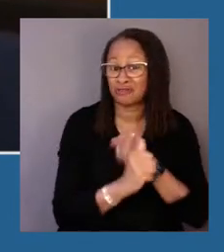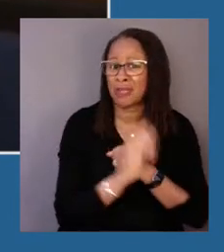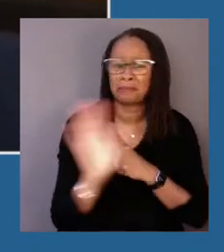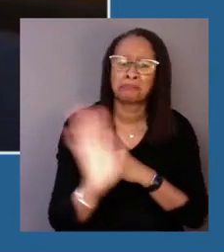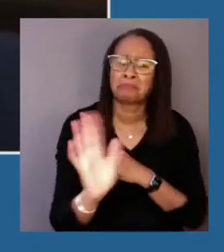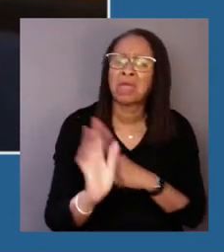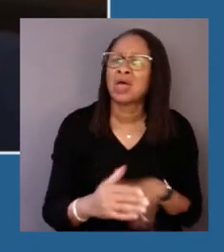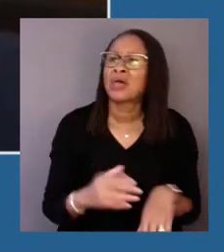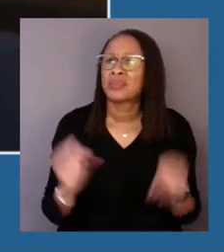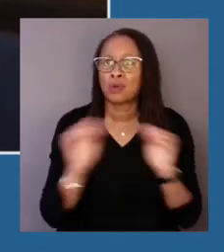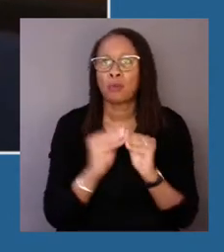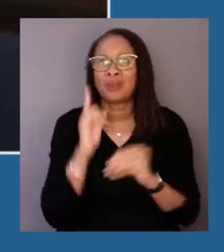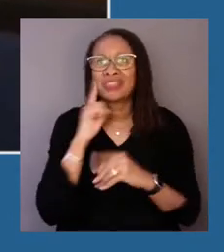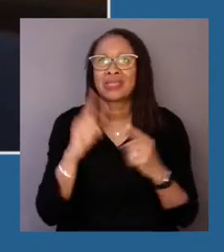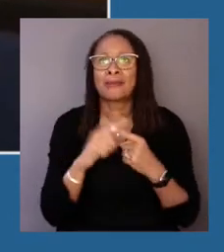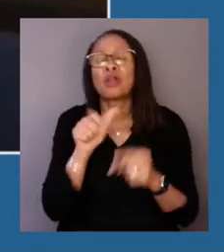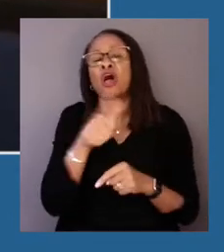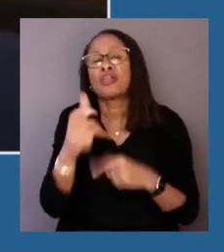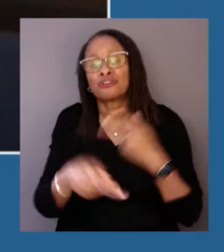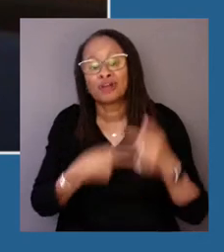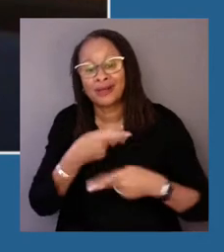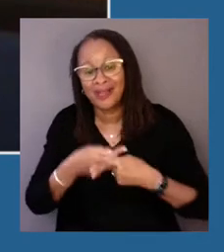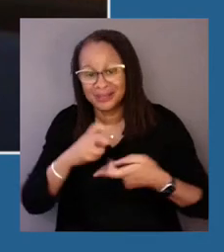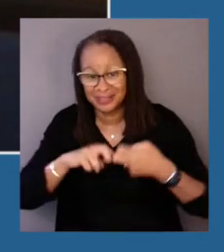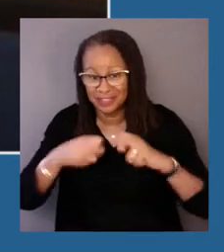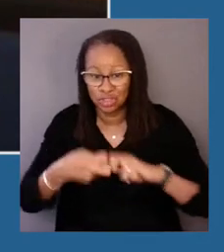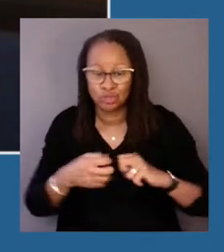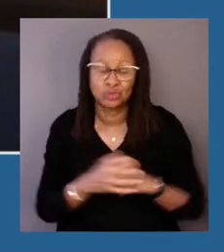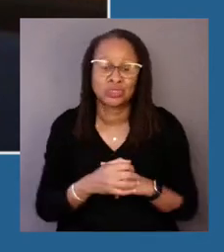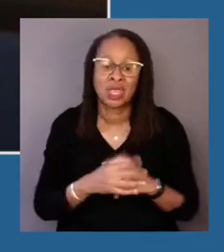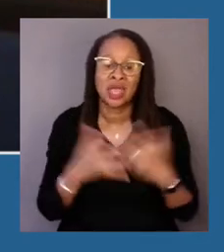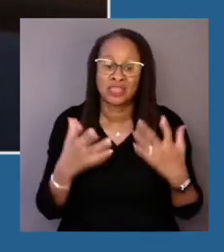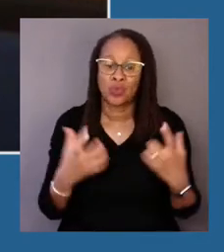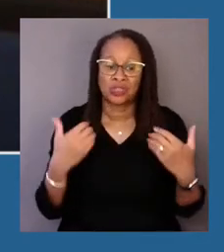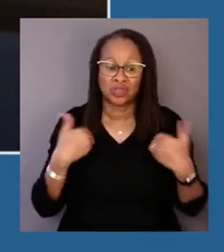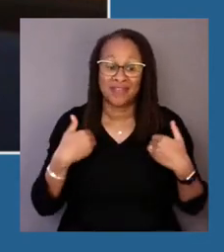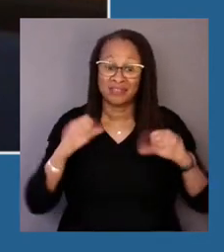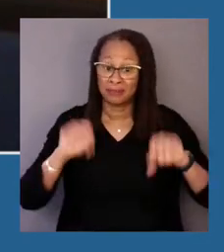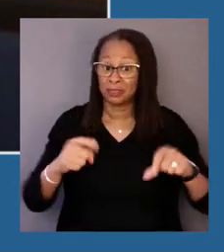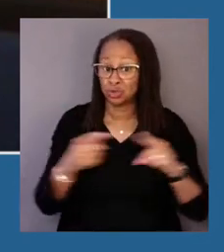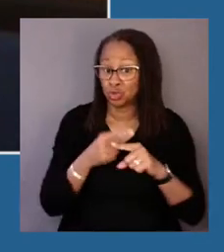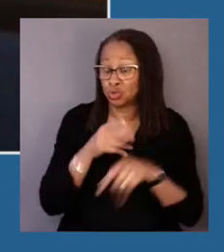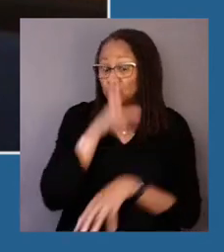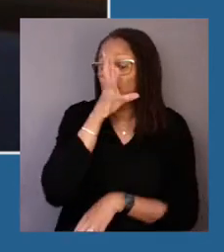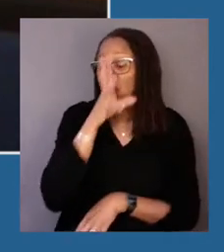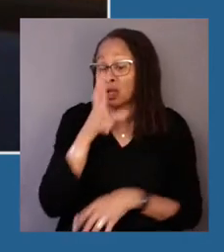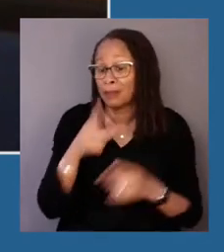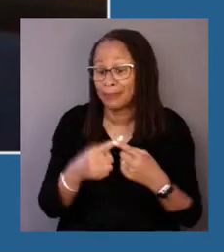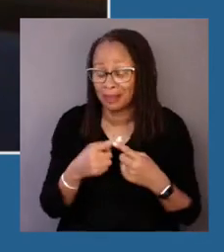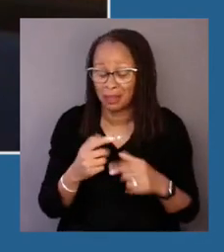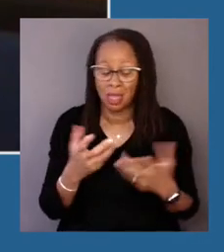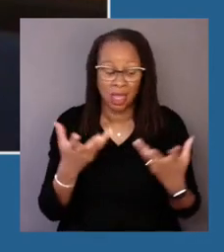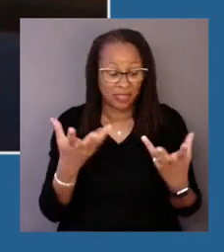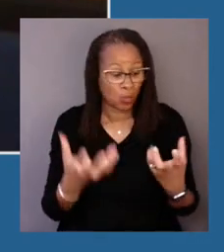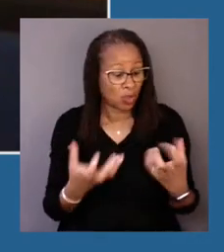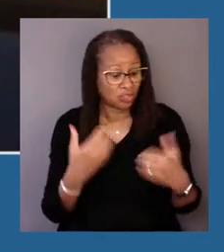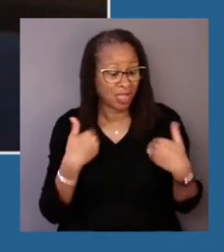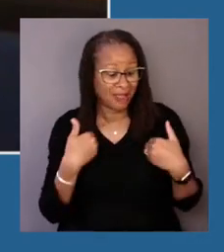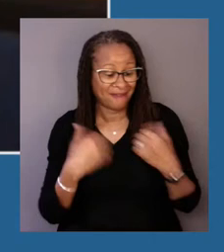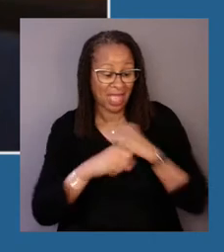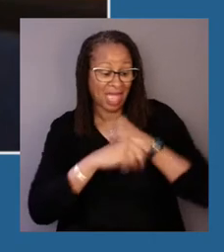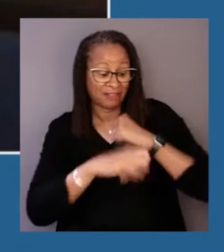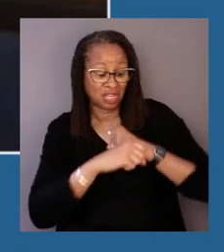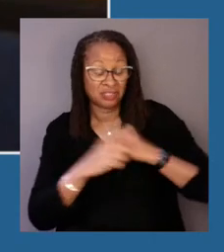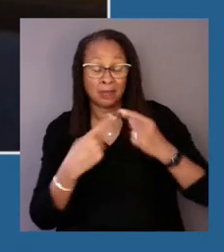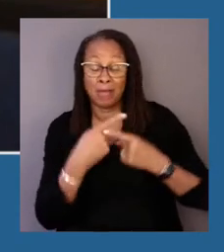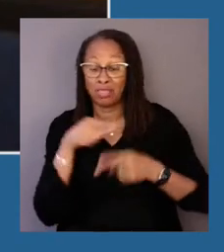about other kinds of issues that, you know, they wanted to be able to talk about, and that they wanted to be able to advertise about in a